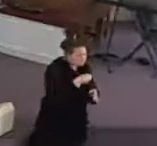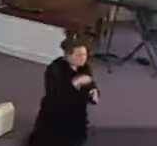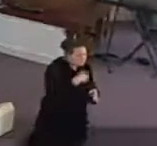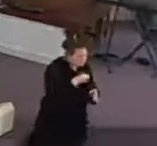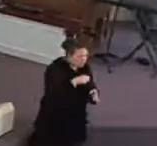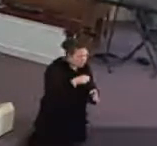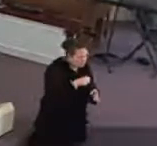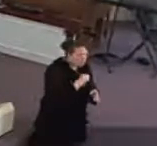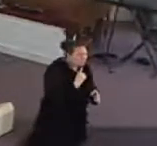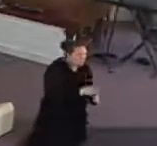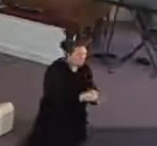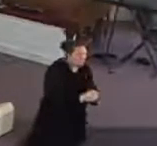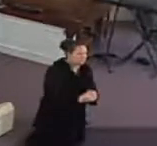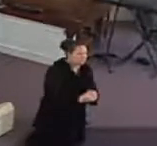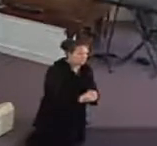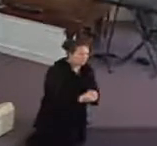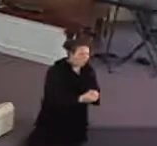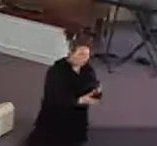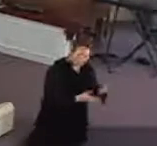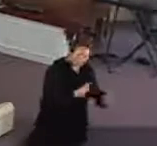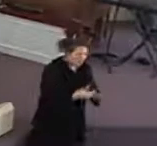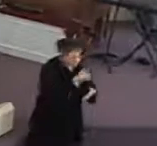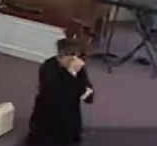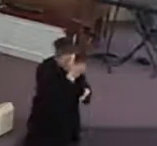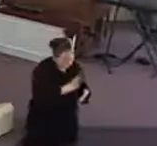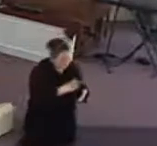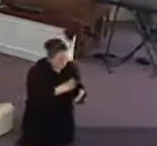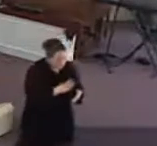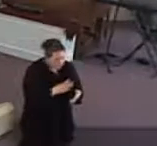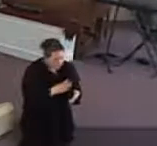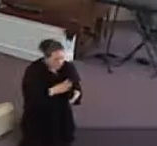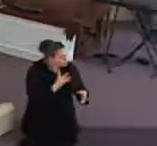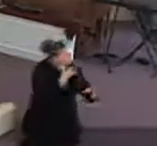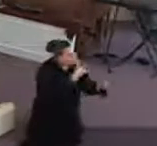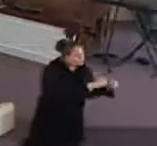That's just a fact of life. Whatsoever a man soweth, that shall he also reap.